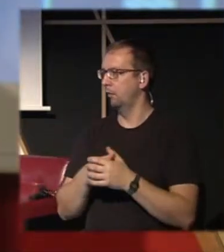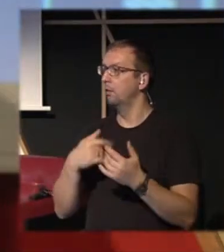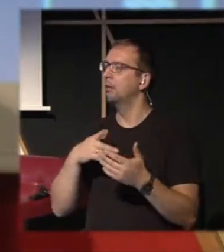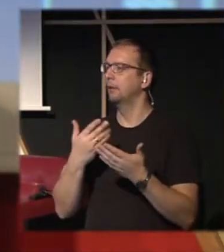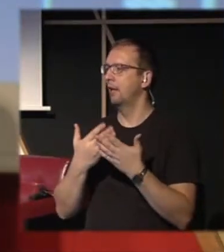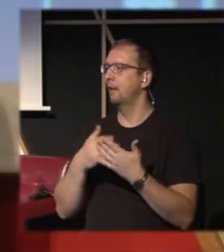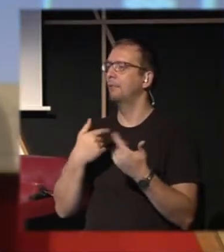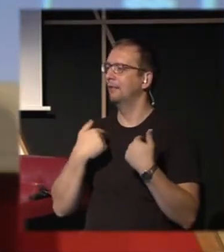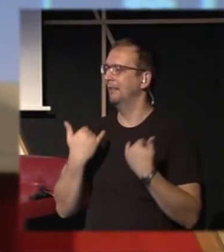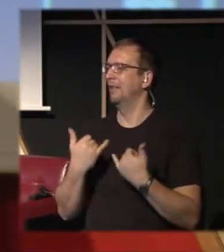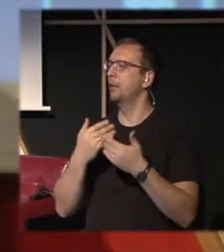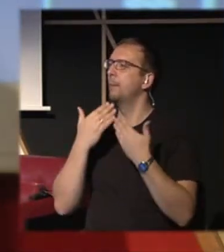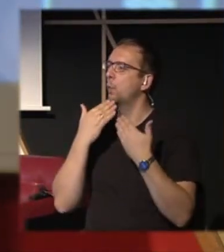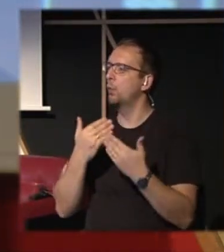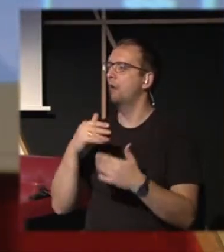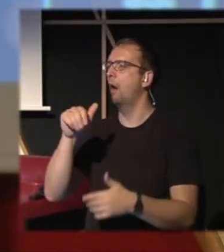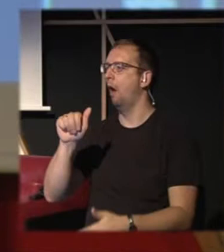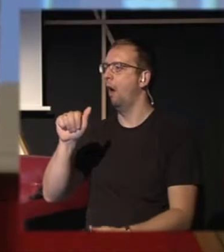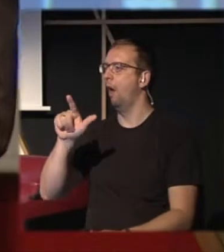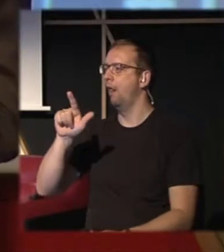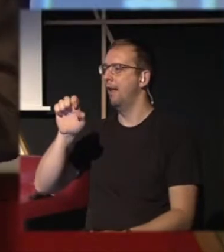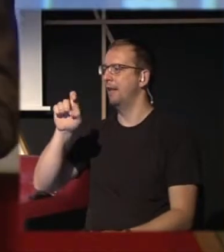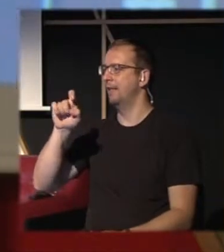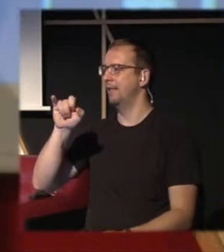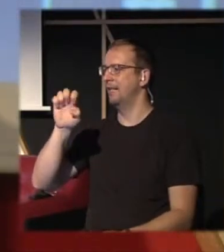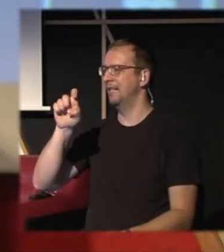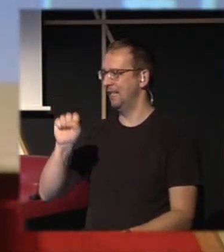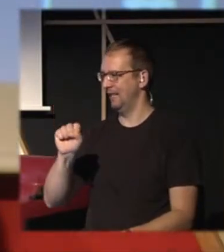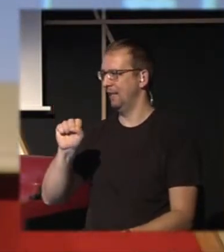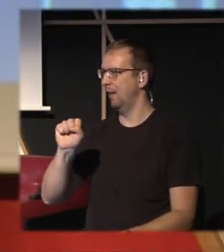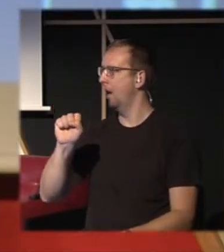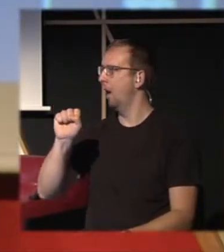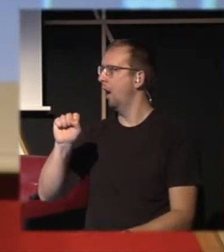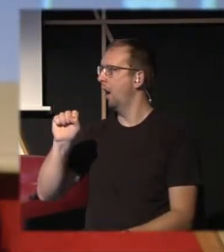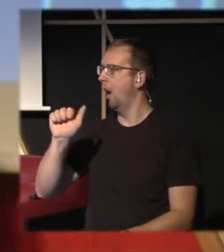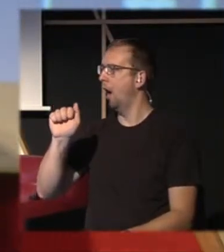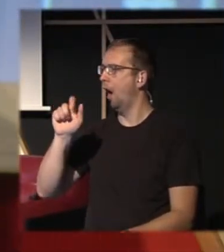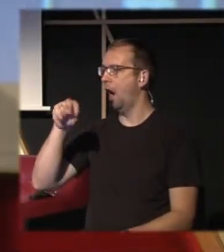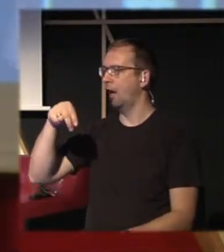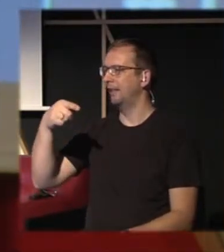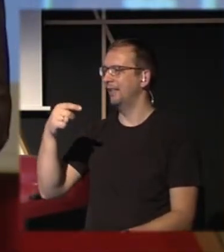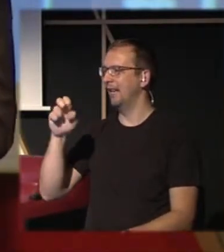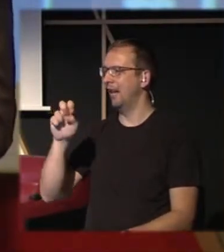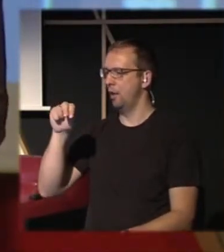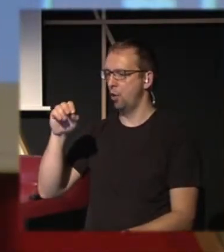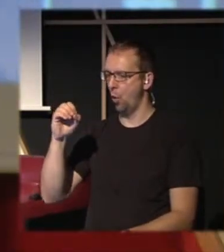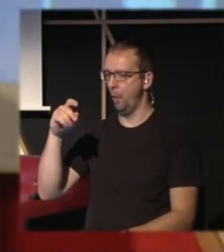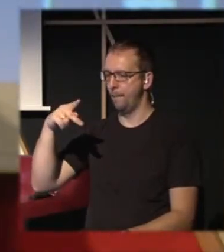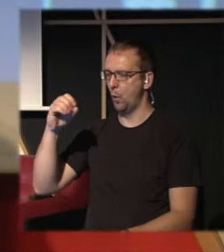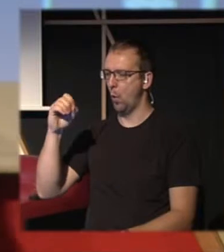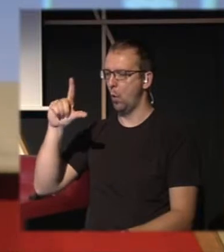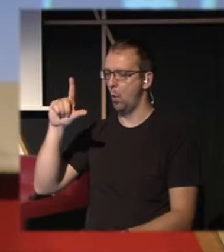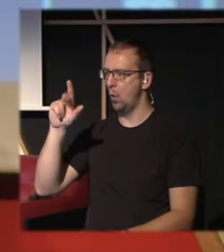UEFA, if you want to come already. Iva Cigrovski from Dynamo Zagreb.